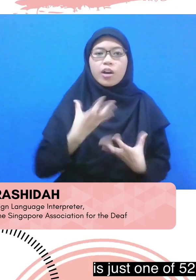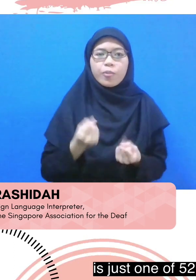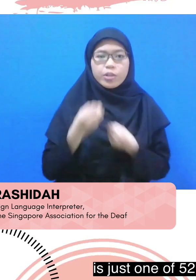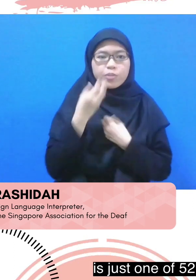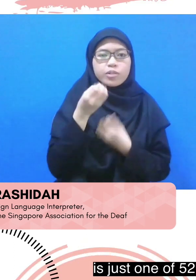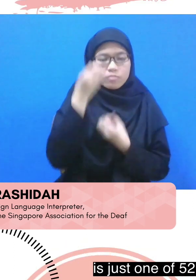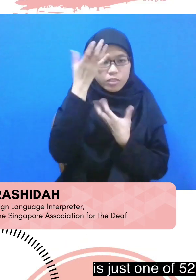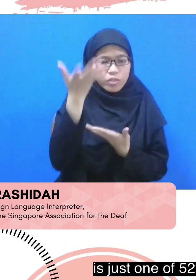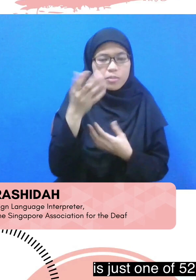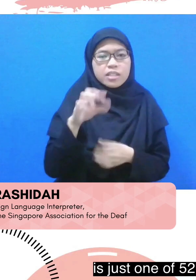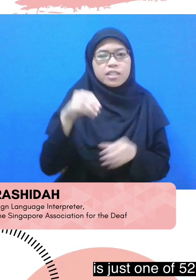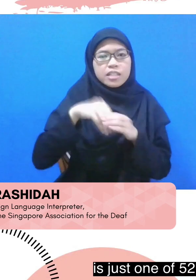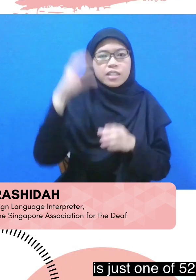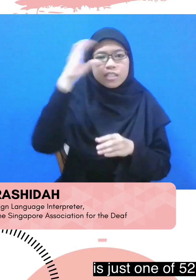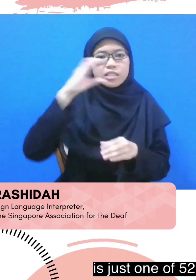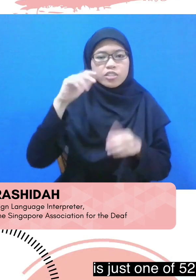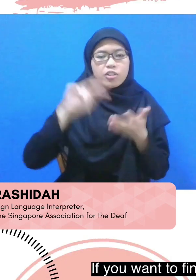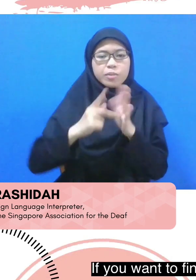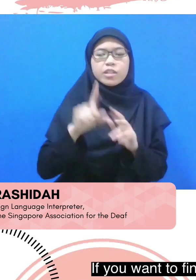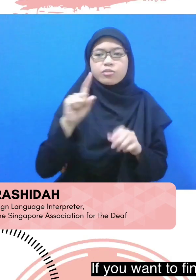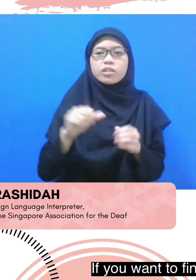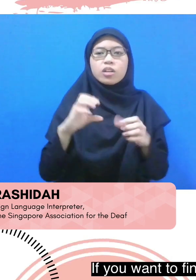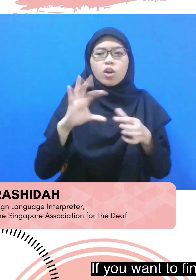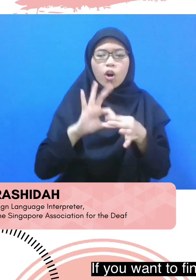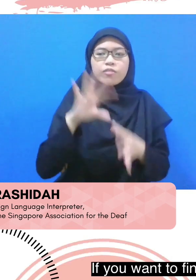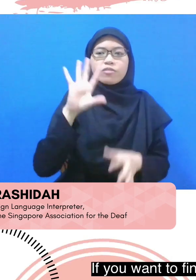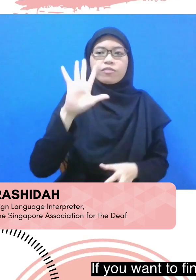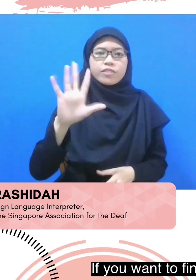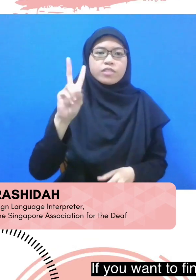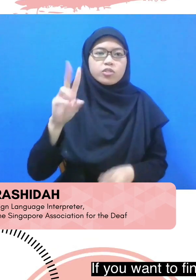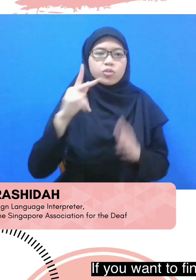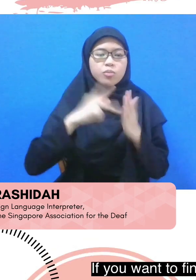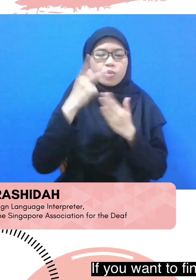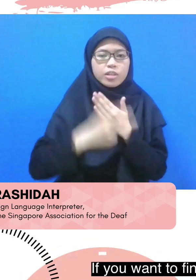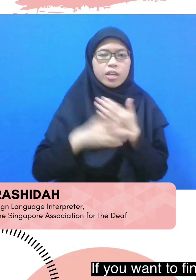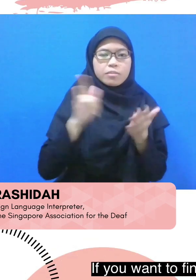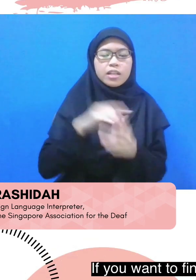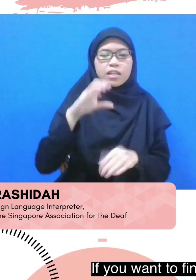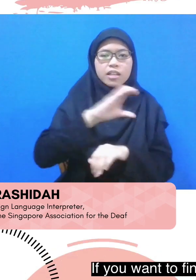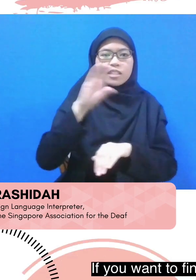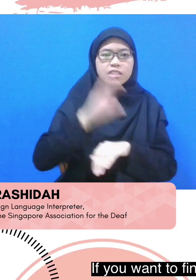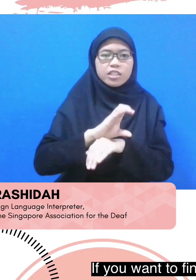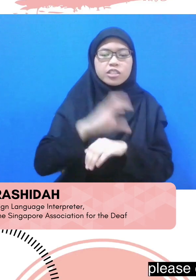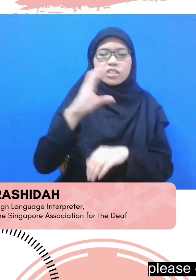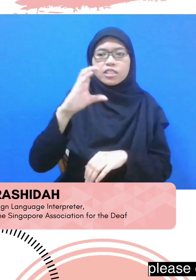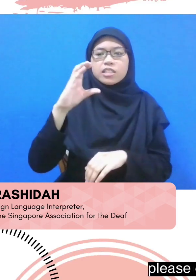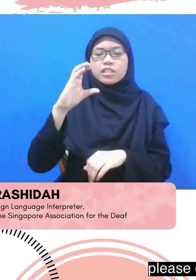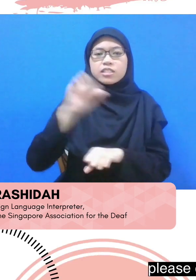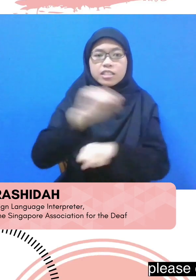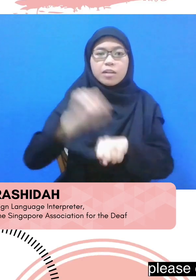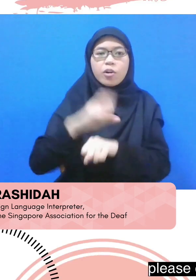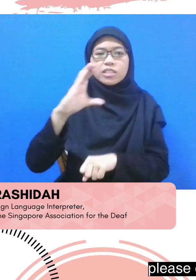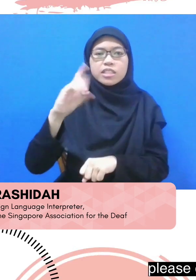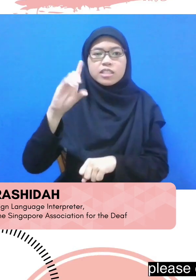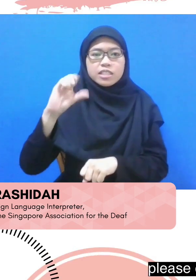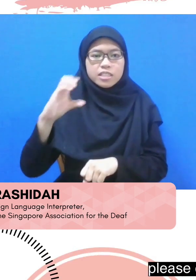52 programs that Central Singapore CDC runs. If you want to find out more, you're already on our Facebook page. Please do